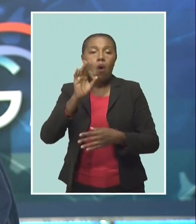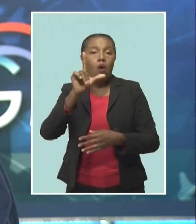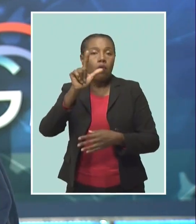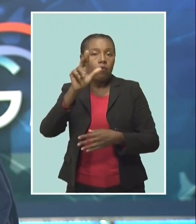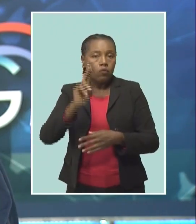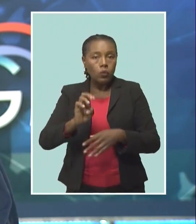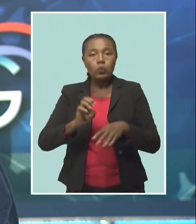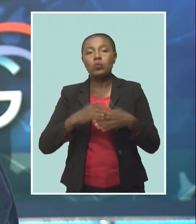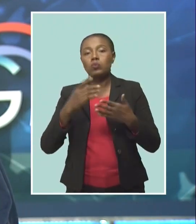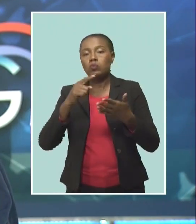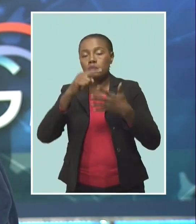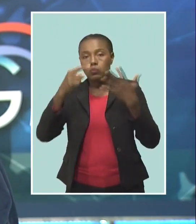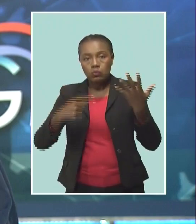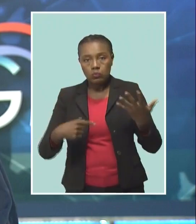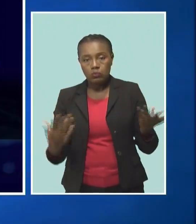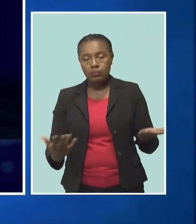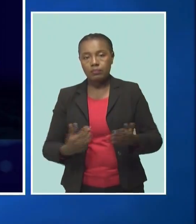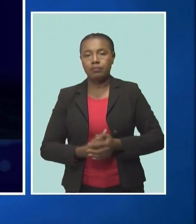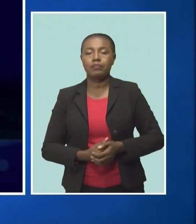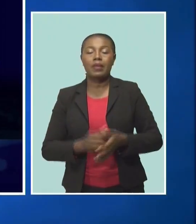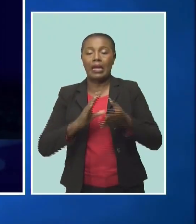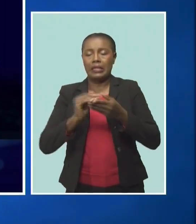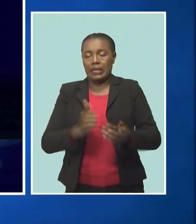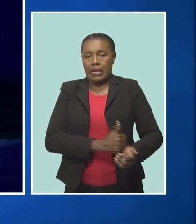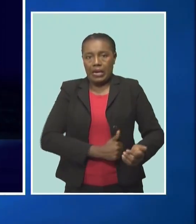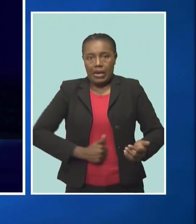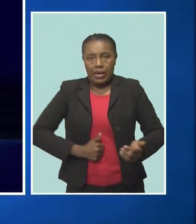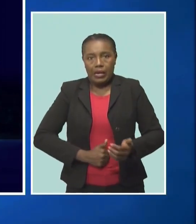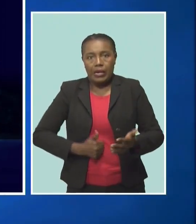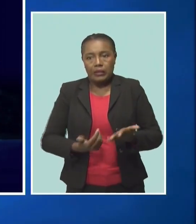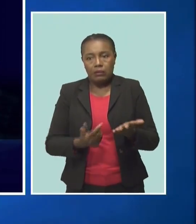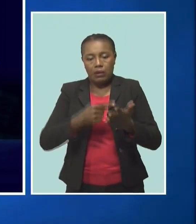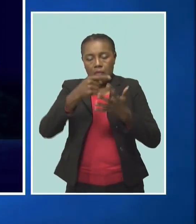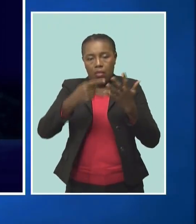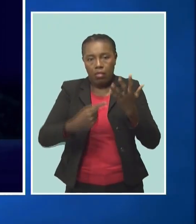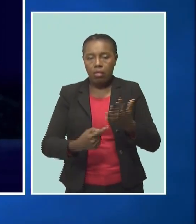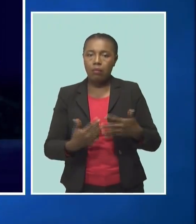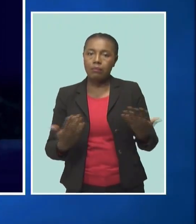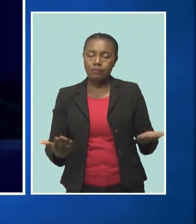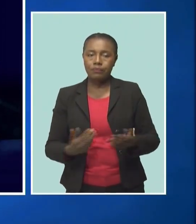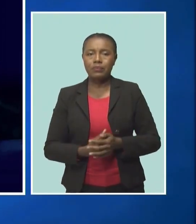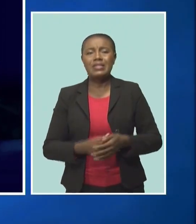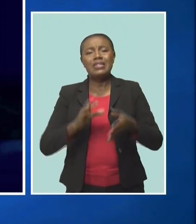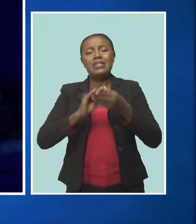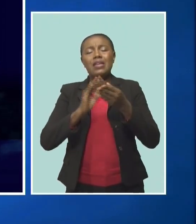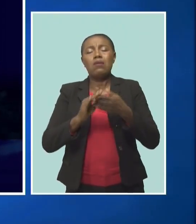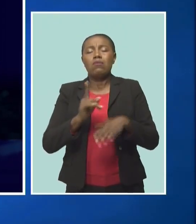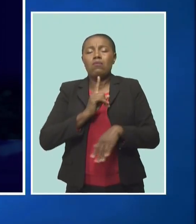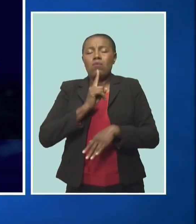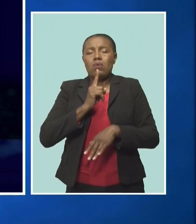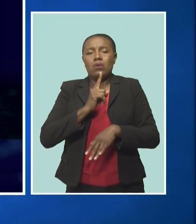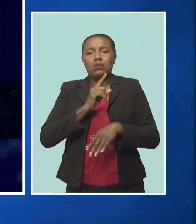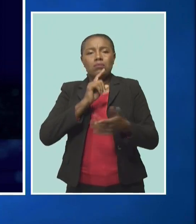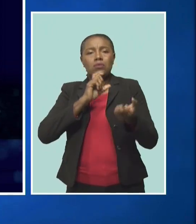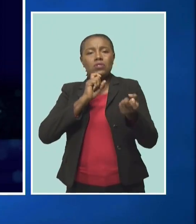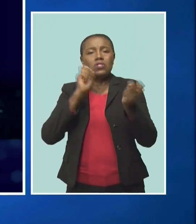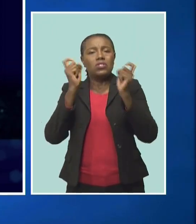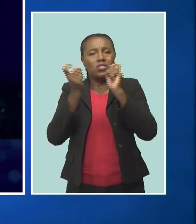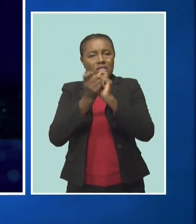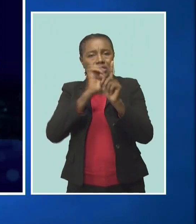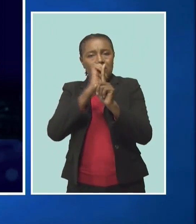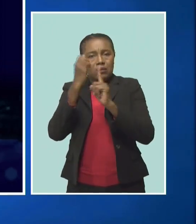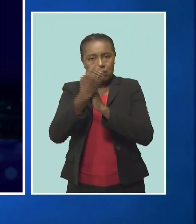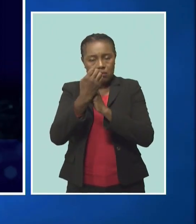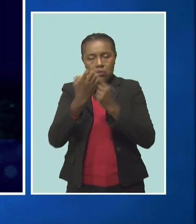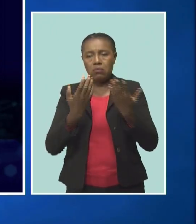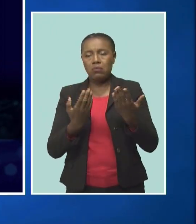gastroenteritis symptoms. Which is basically due to the change of the environment. Even though 1 or 2 nights or mornings